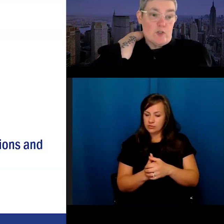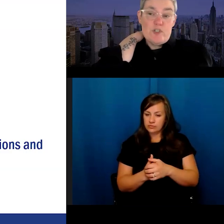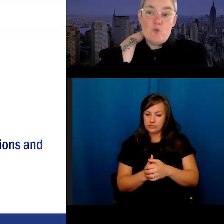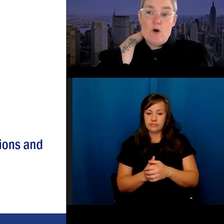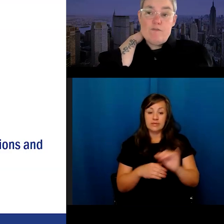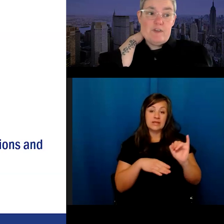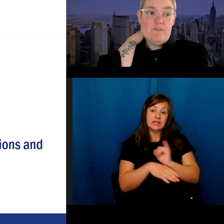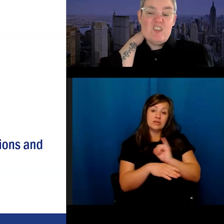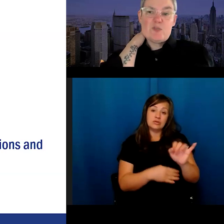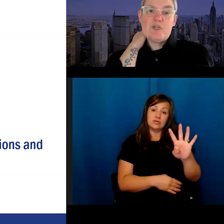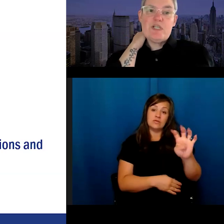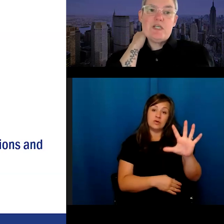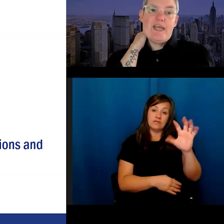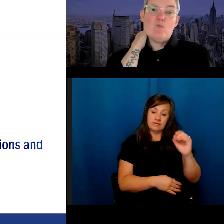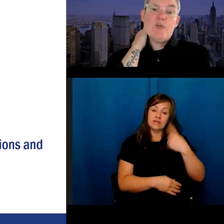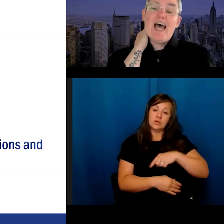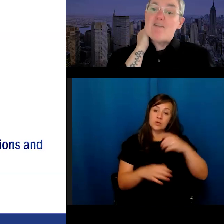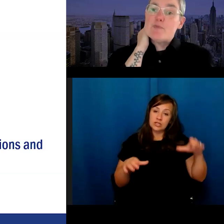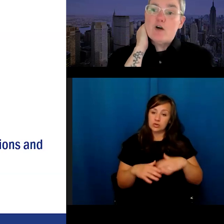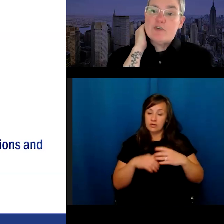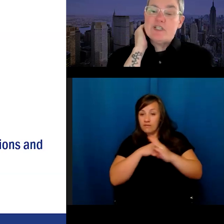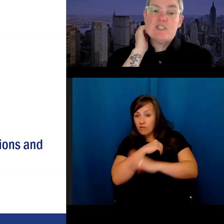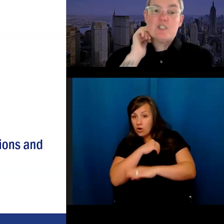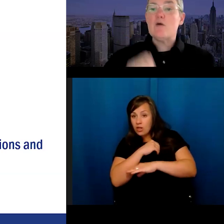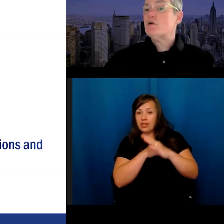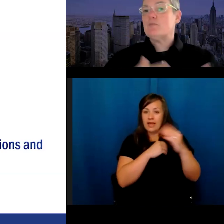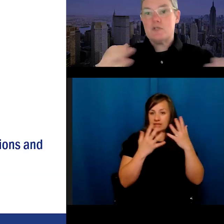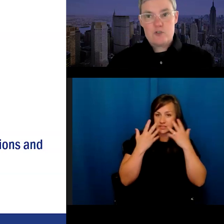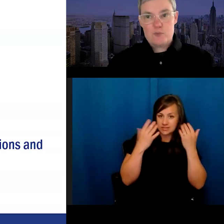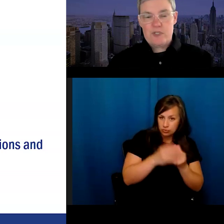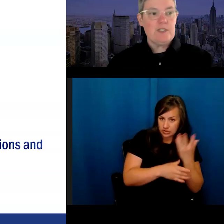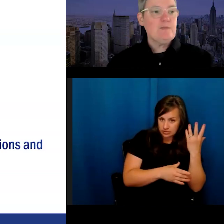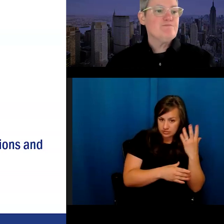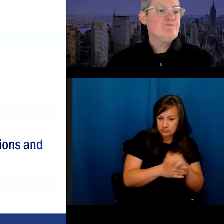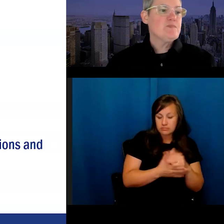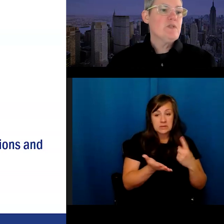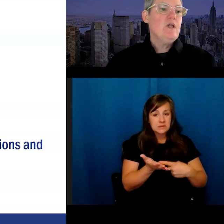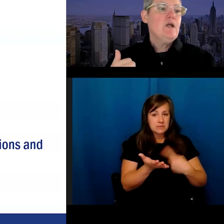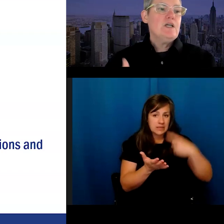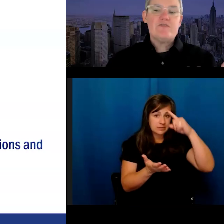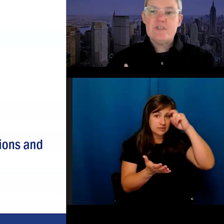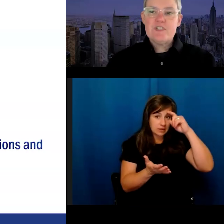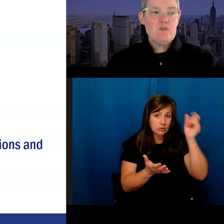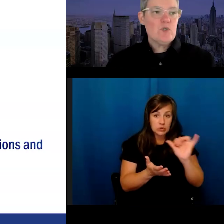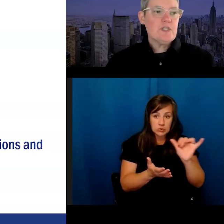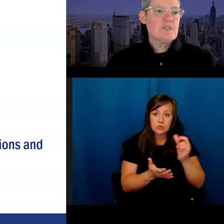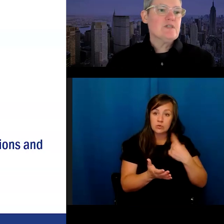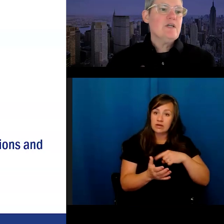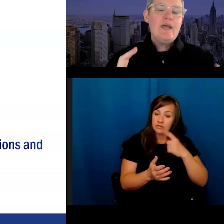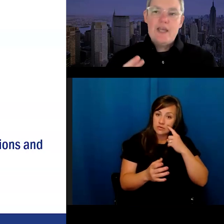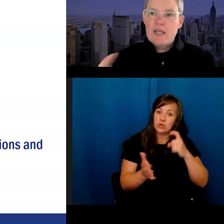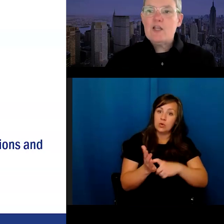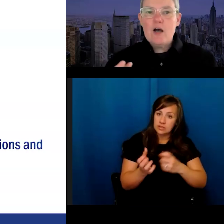450 course, we do offer it in the fall and spring, and we have been offering it in summer because there's been a need. It's 15